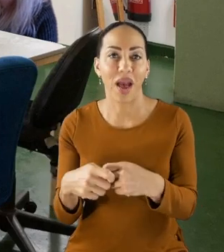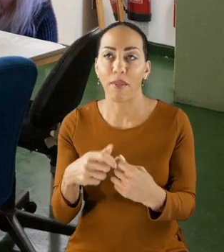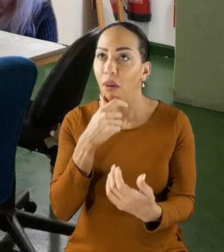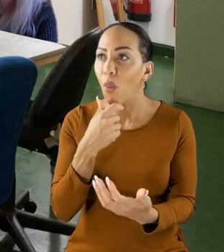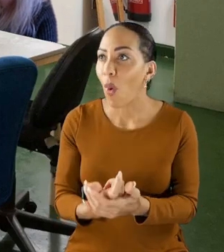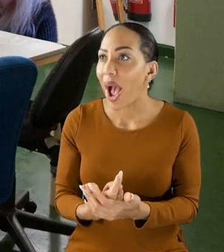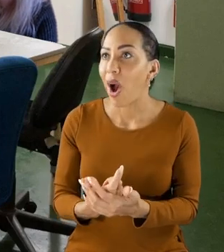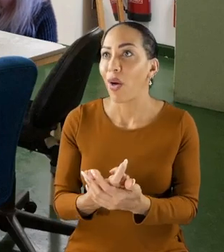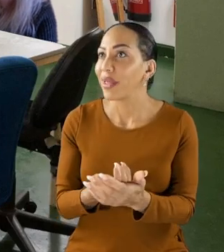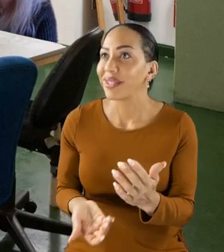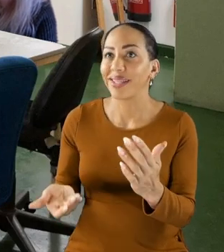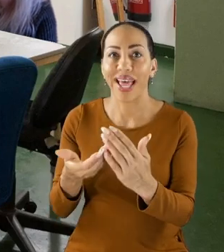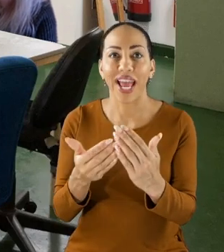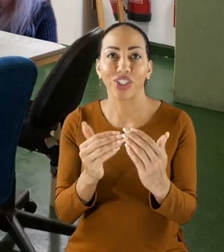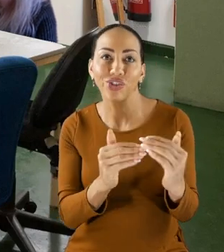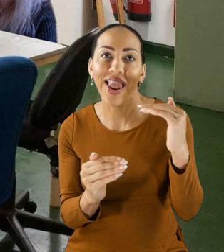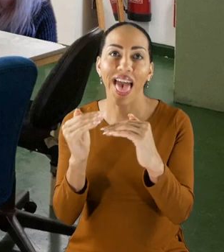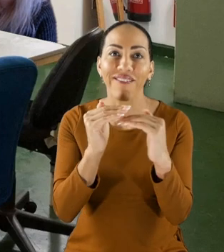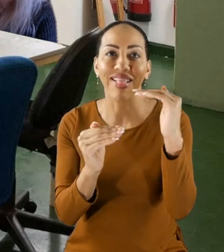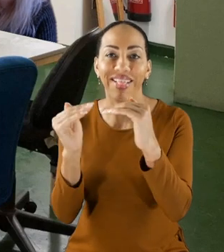is really extraordinary.